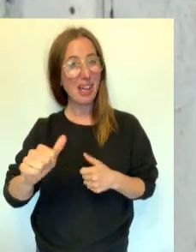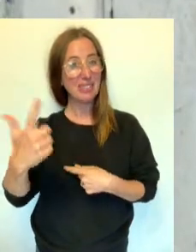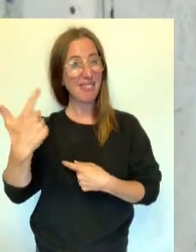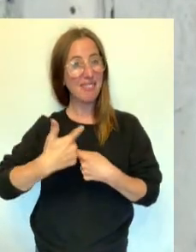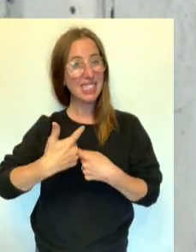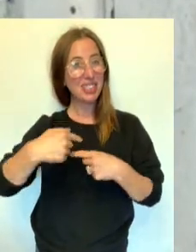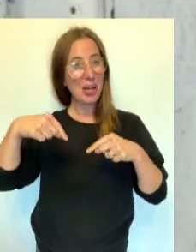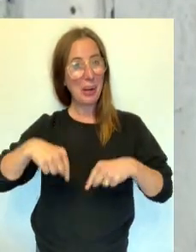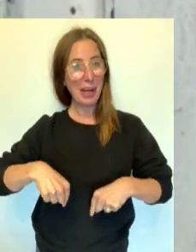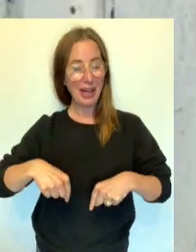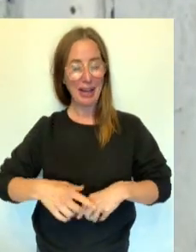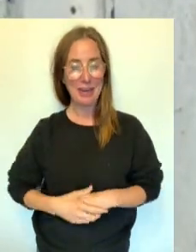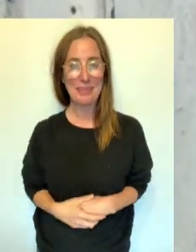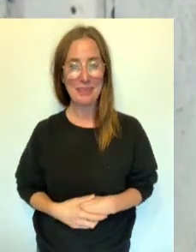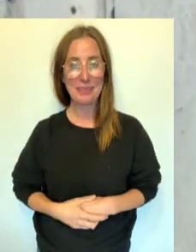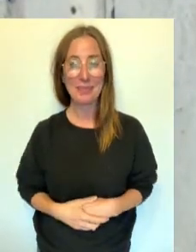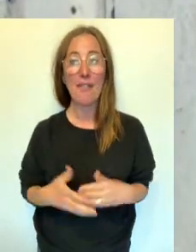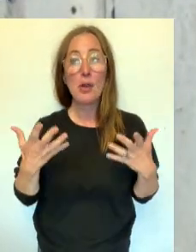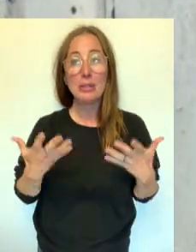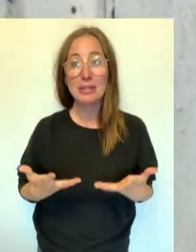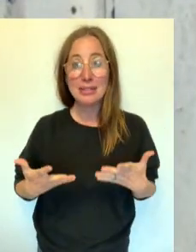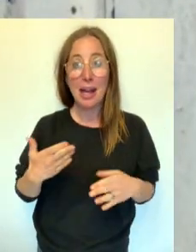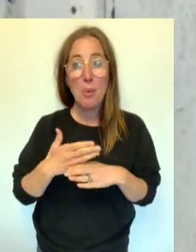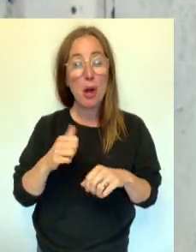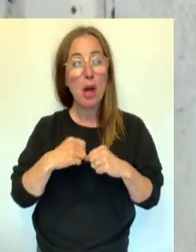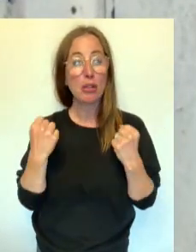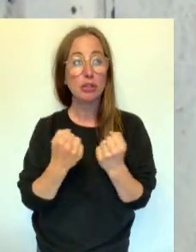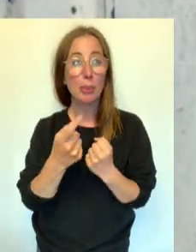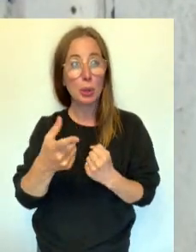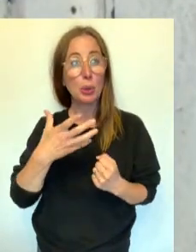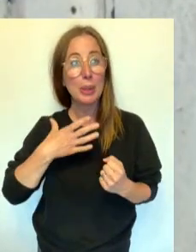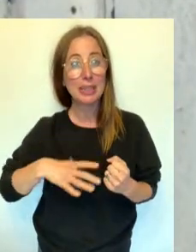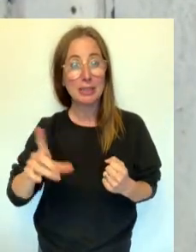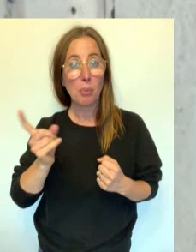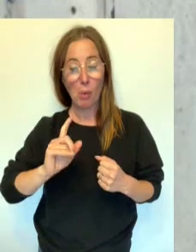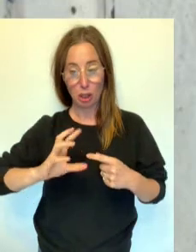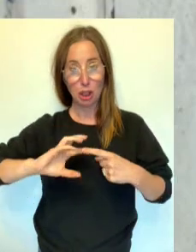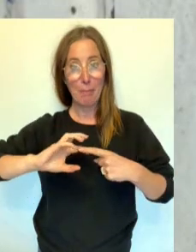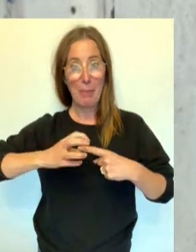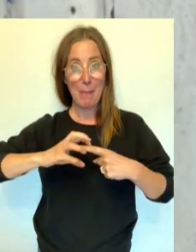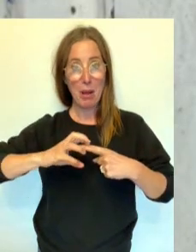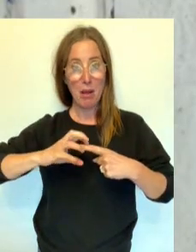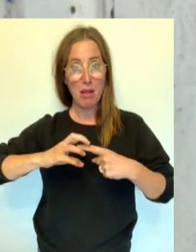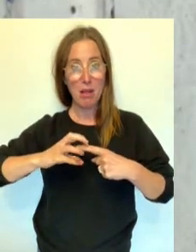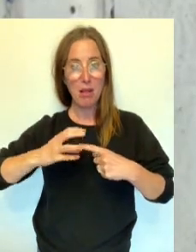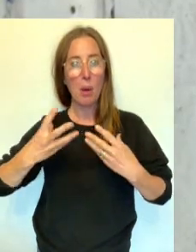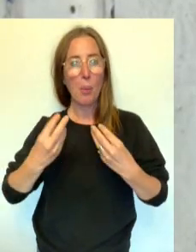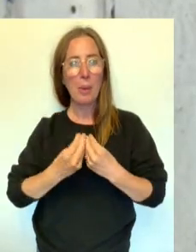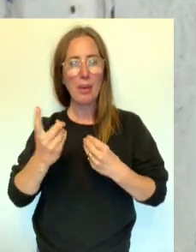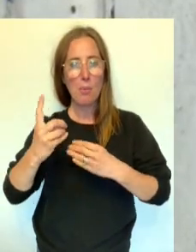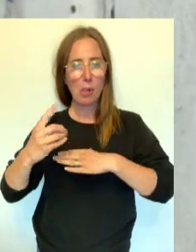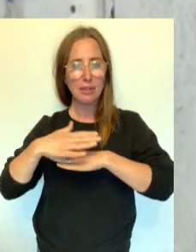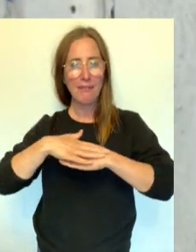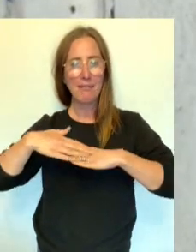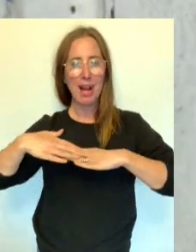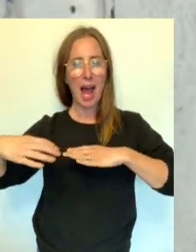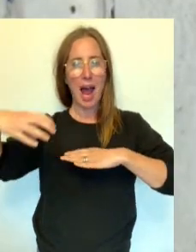need is to find a pebble of some sort or a flat surface object that you'd like to use.